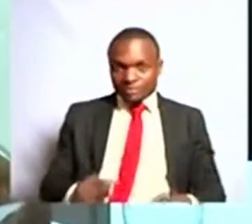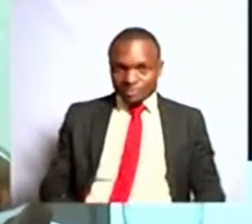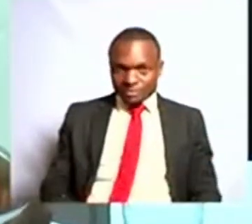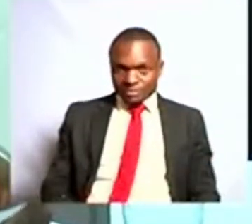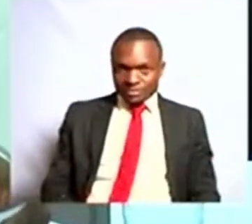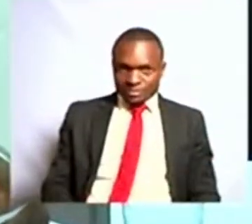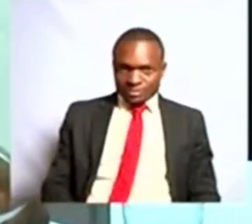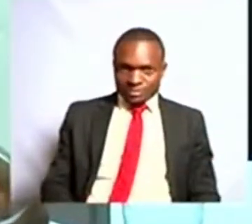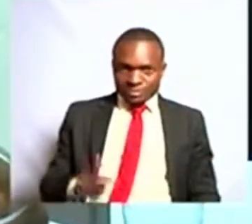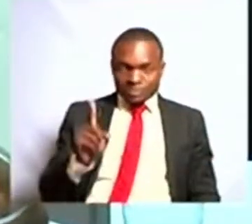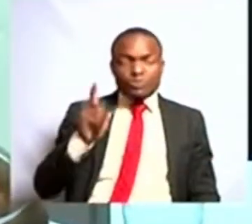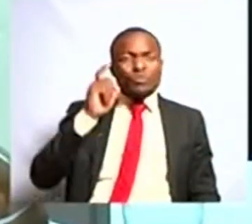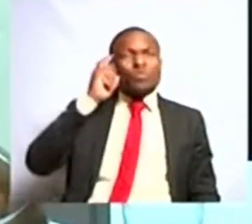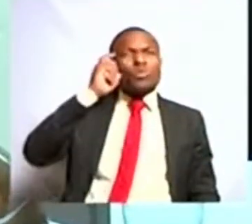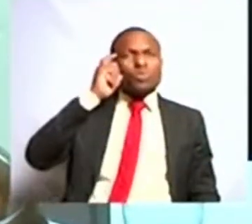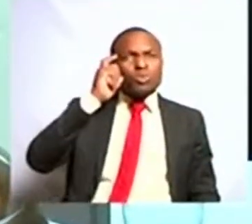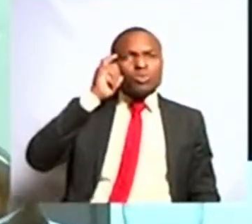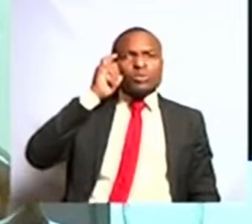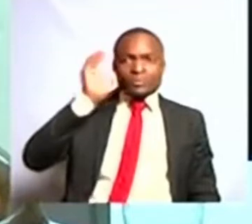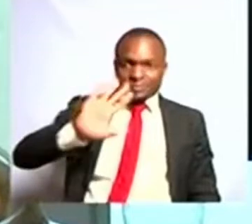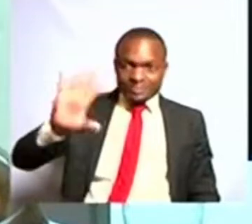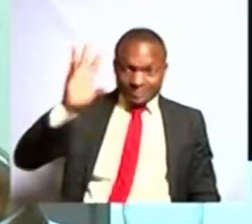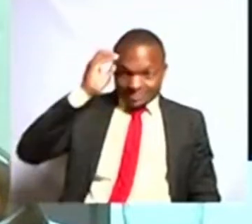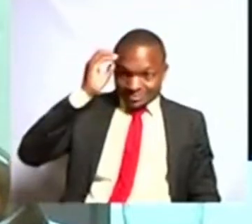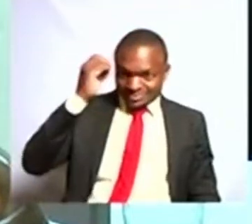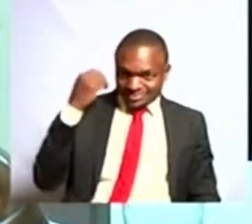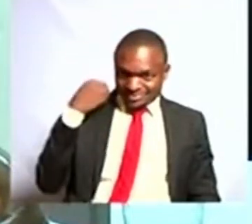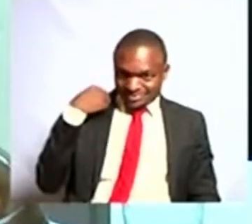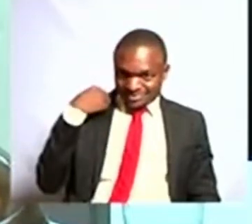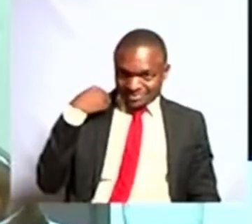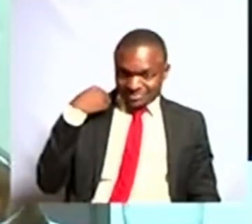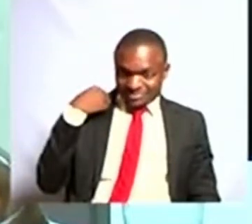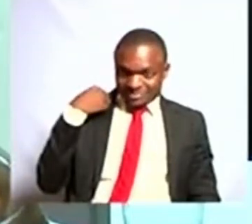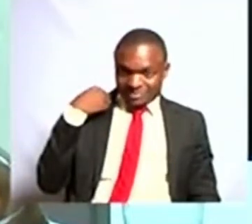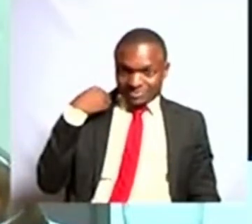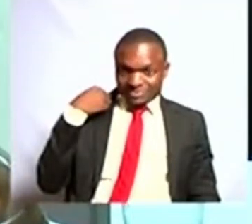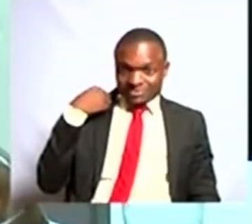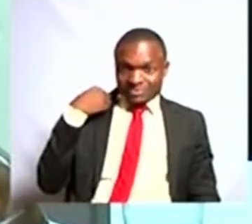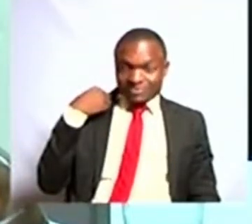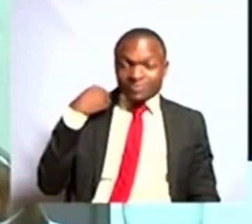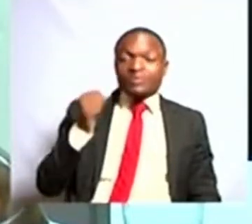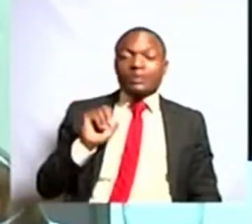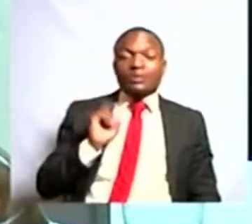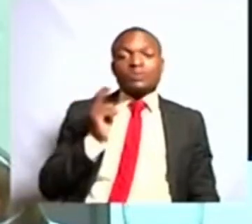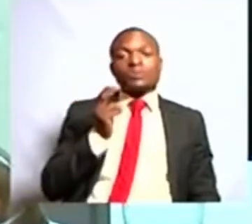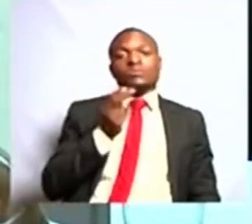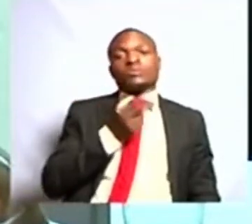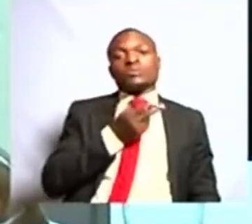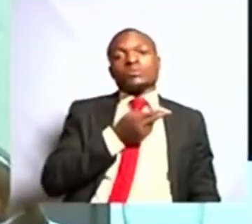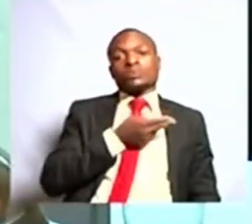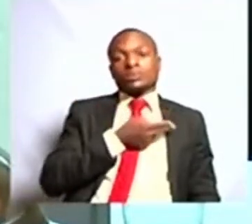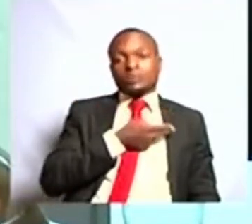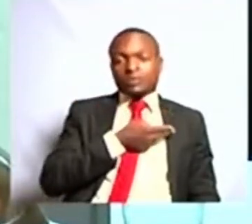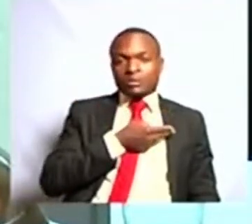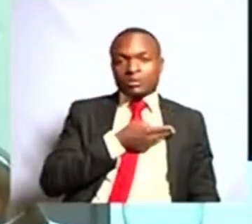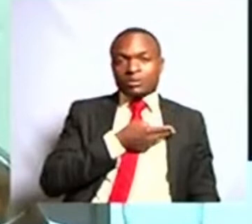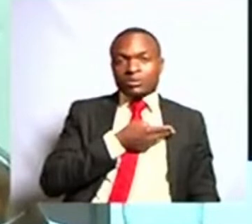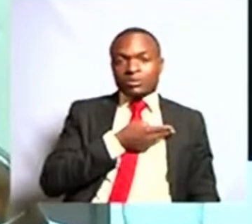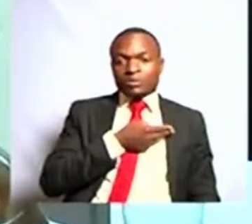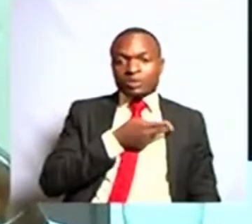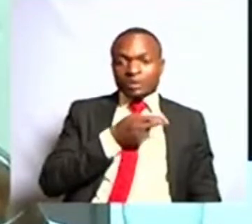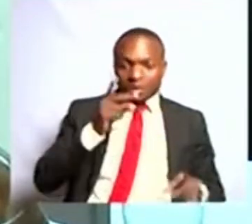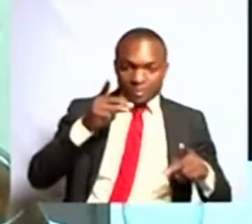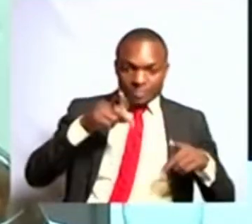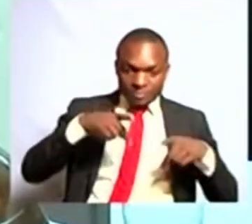my regret from my office that we instructed the officer to do an irregularity.